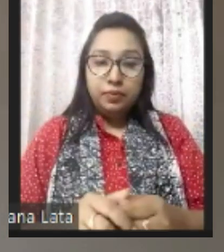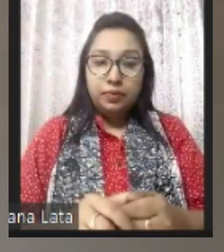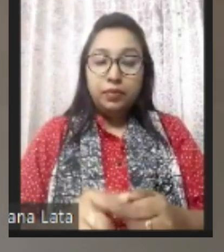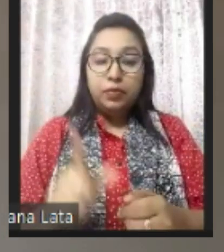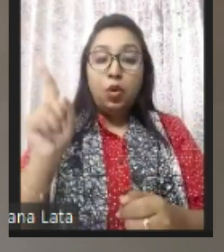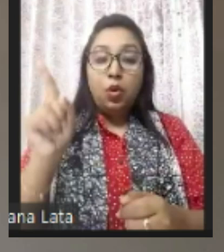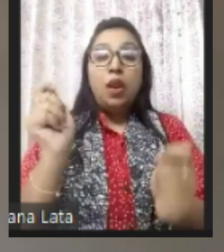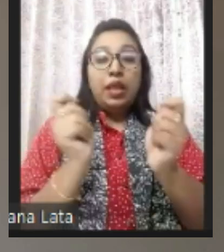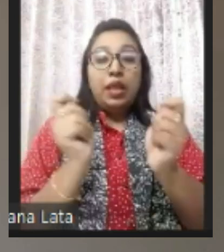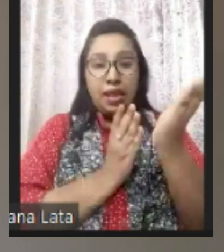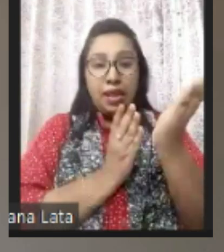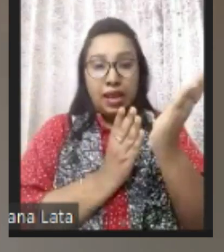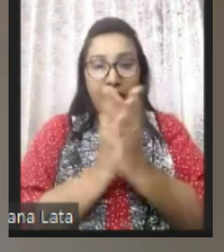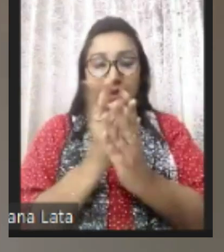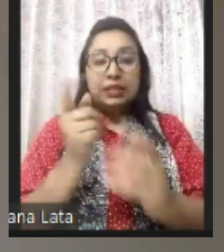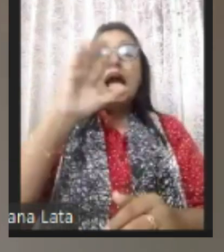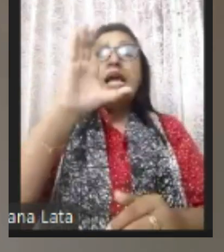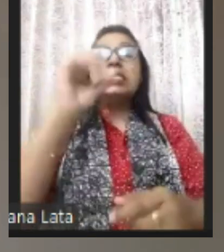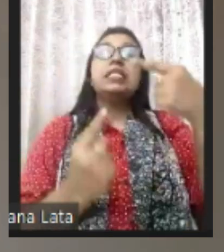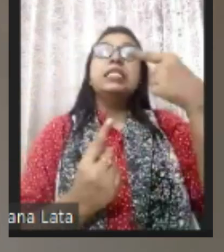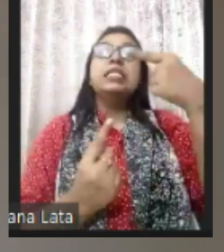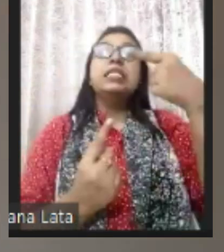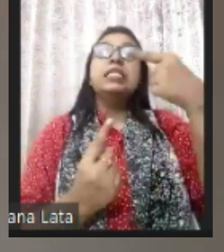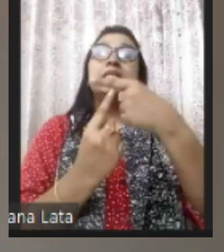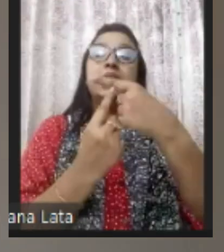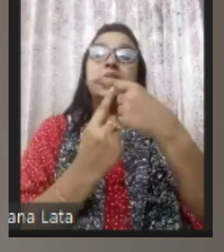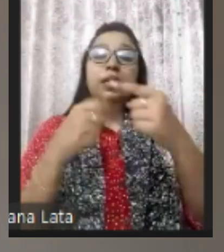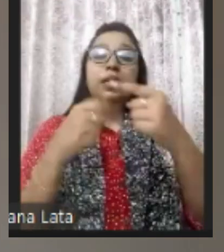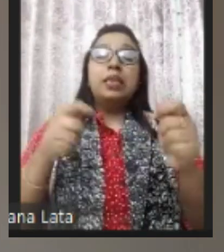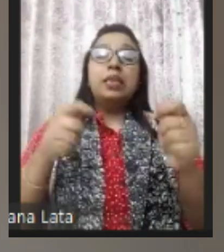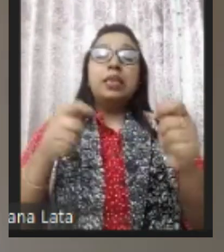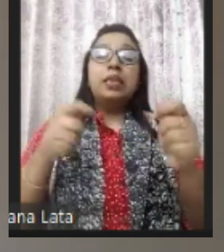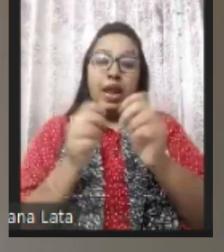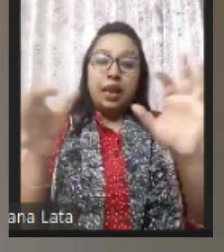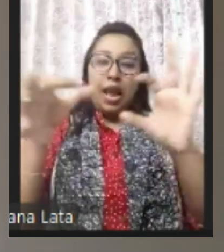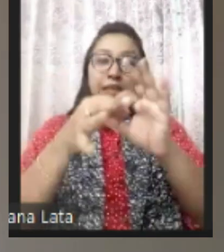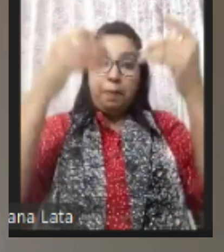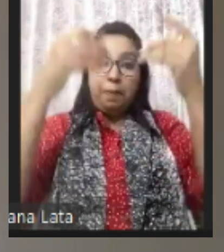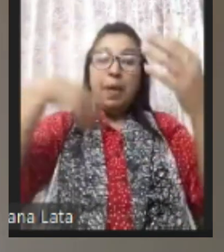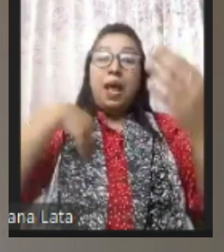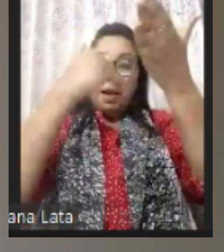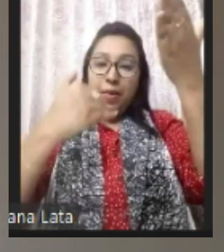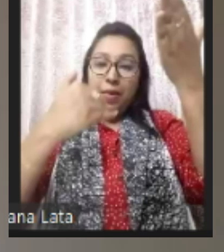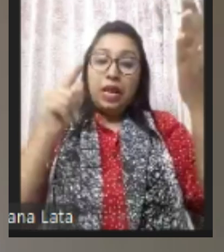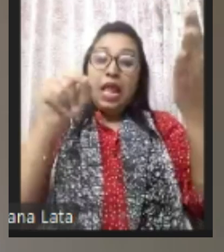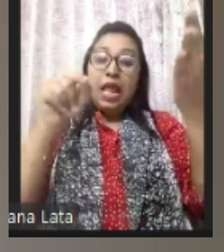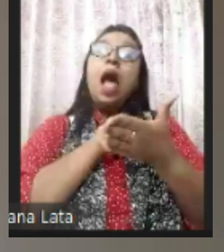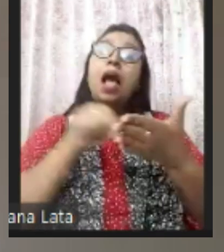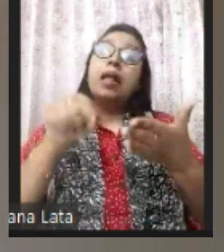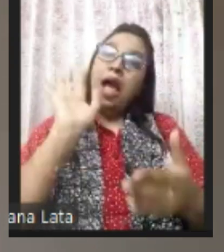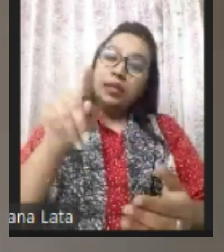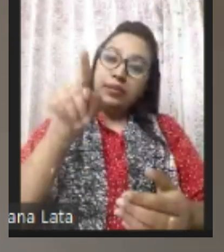301549 on ICT accessibility criteria in government purchasing, i.e. public